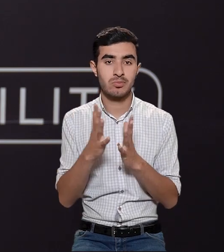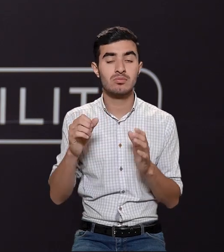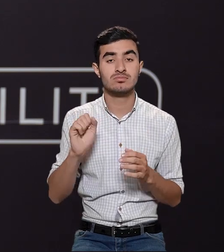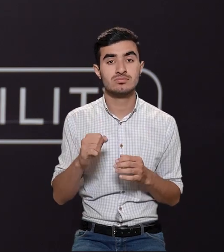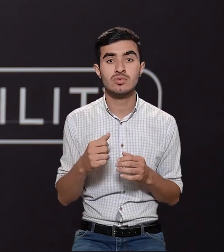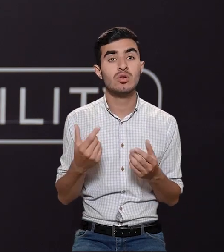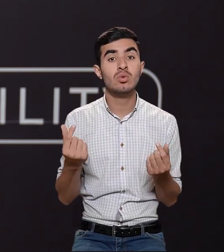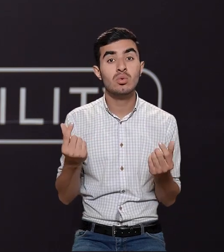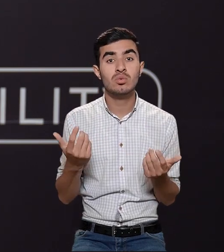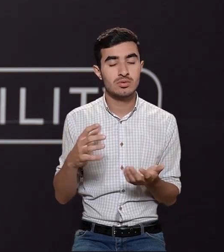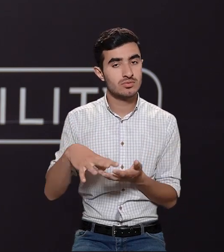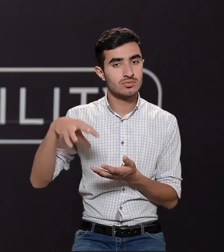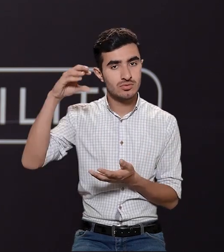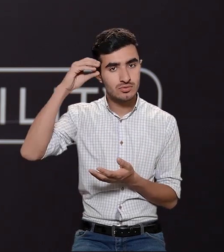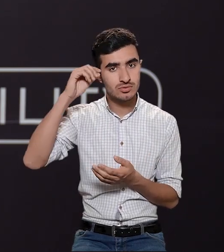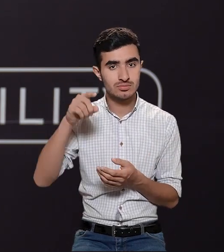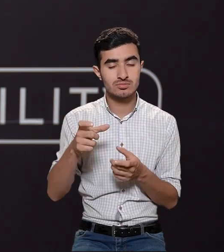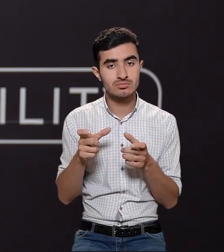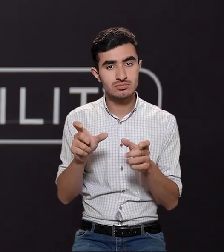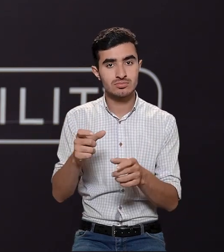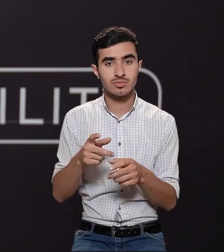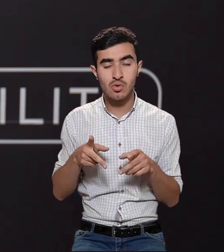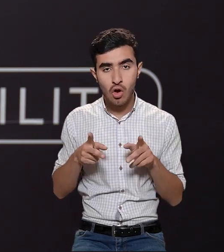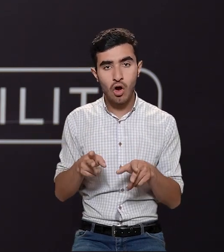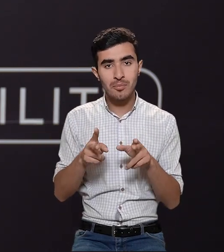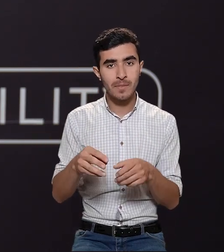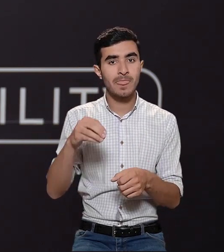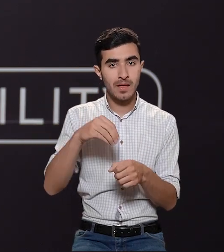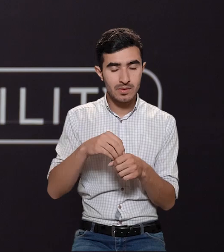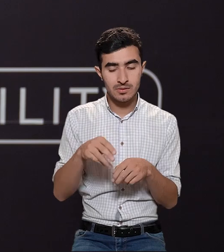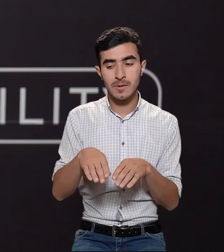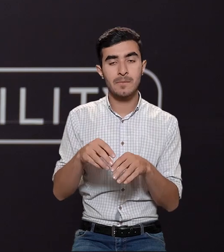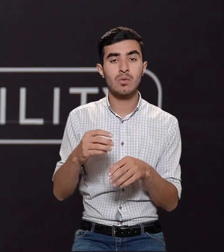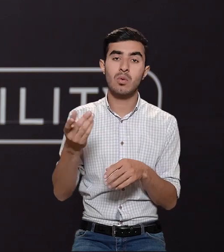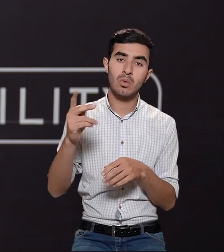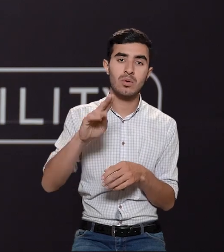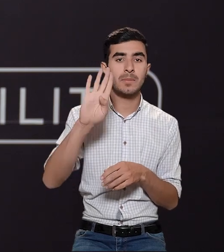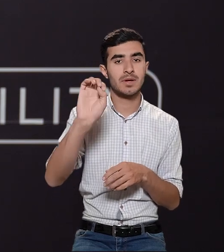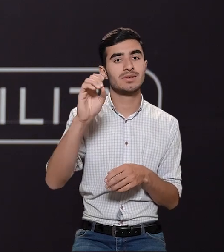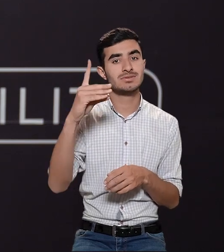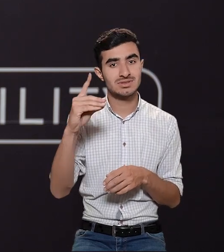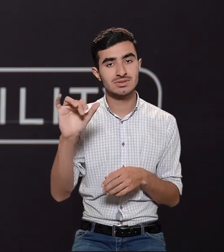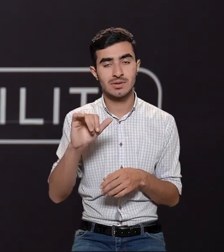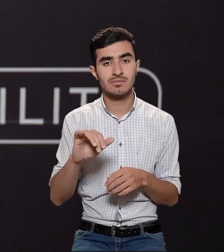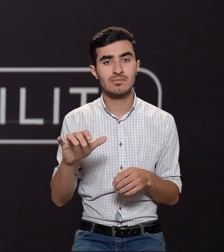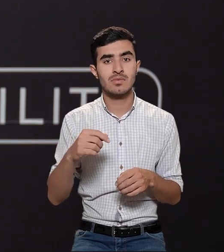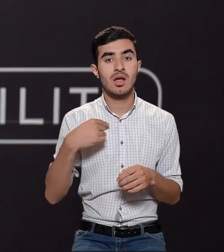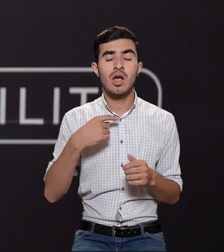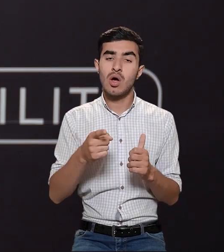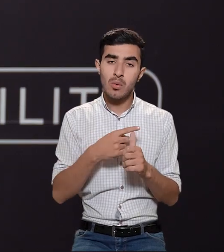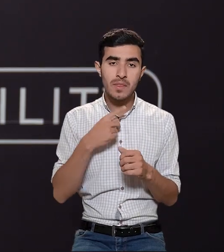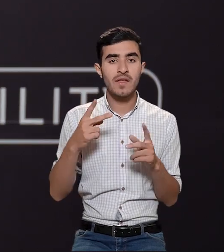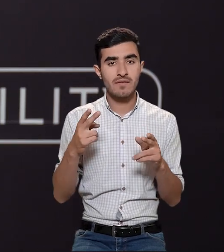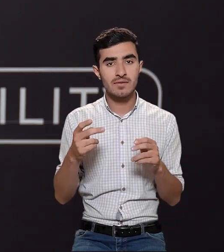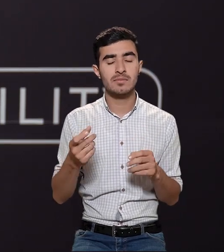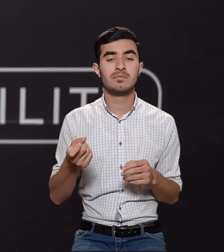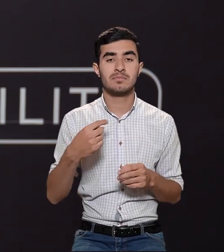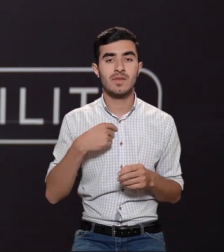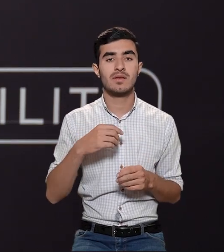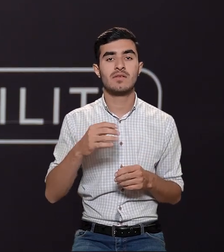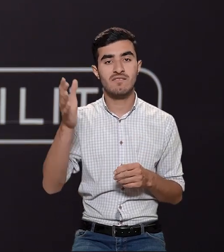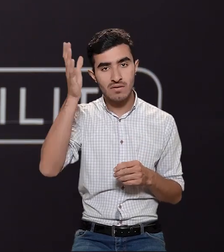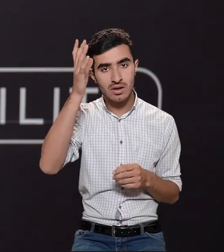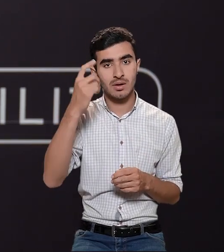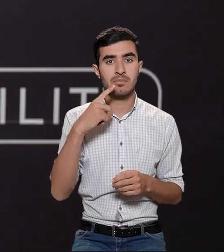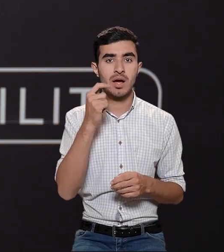get, that the person who is lying on the table, operating table, or the bed, I should take it as my own relative, my father,